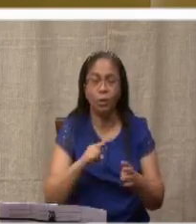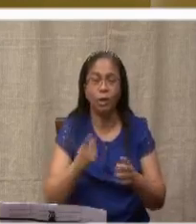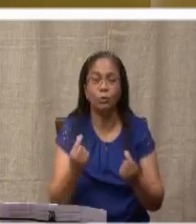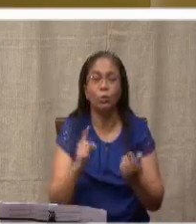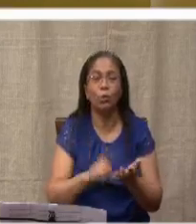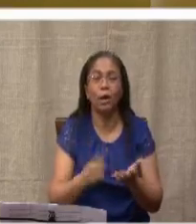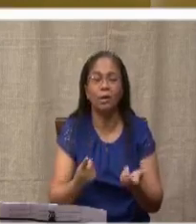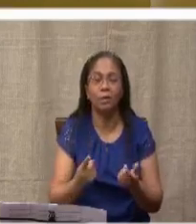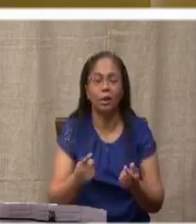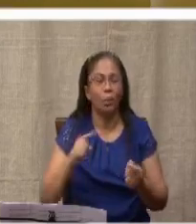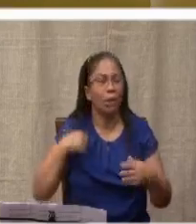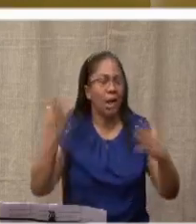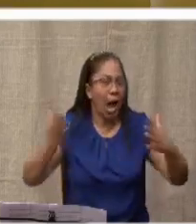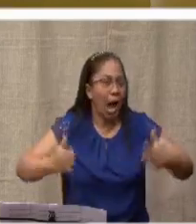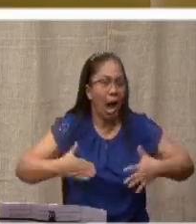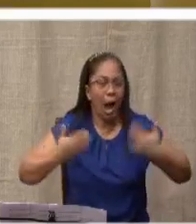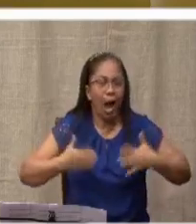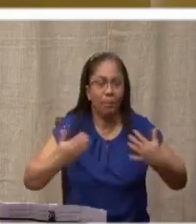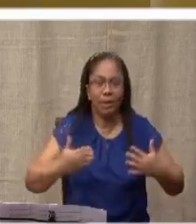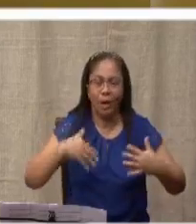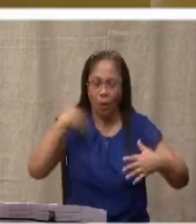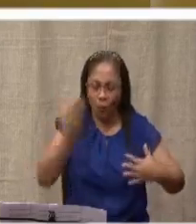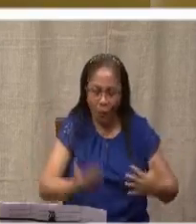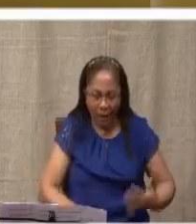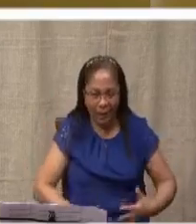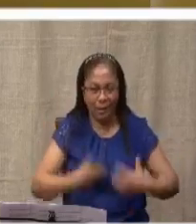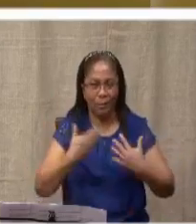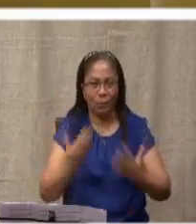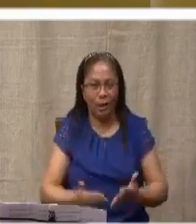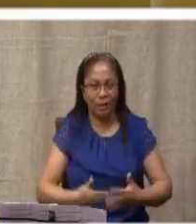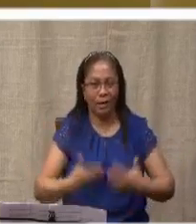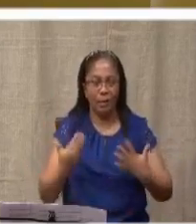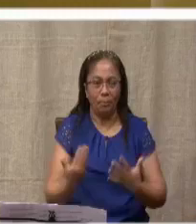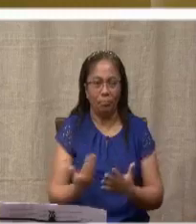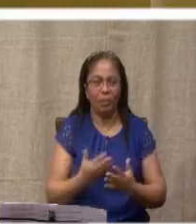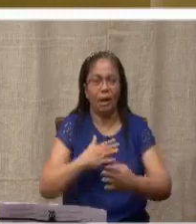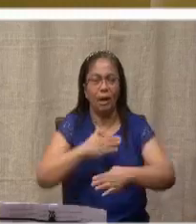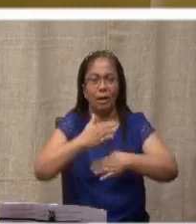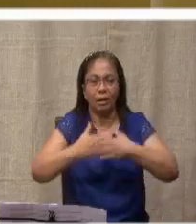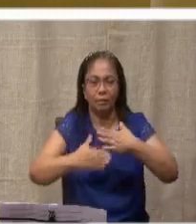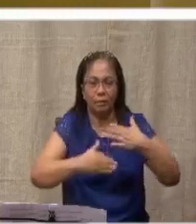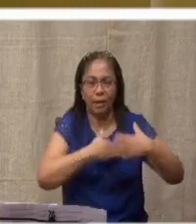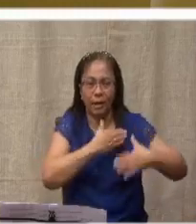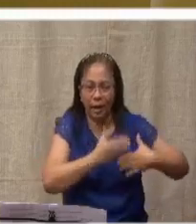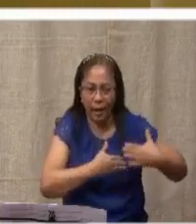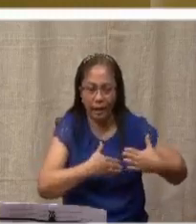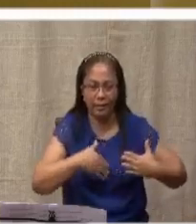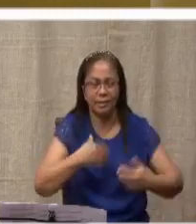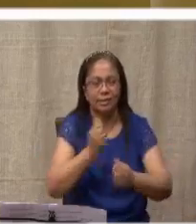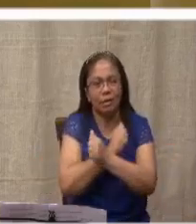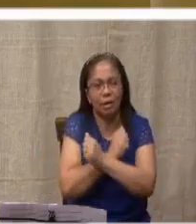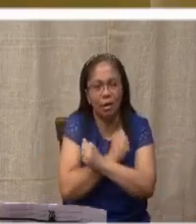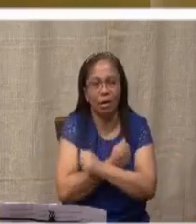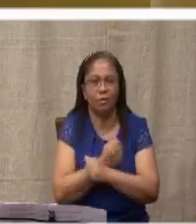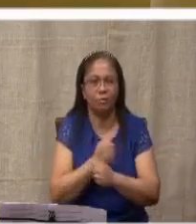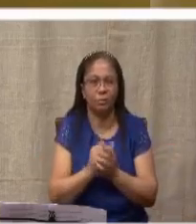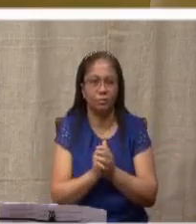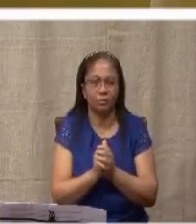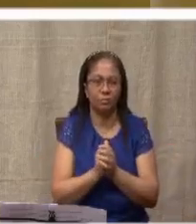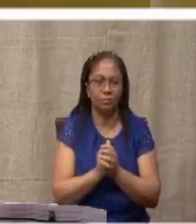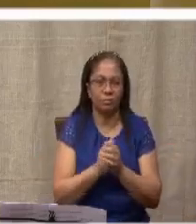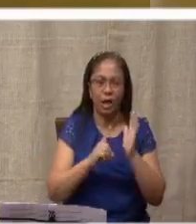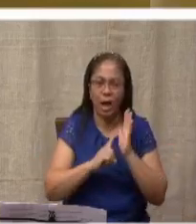and and the result of this gratitude is hospitality is an outflow of of actions that demonstrate the